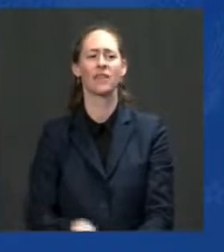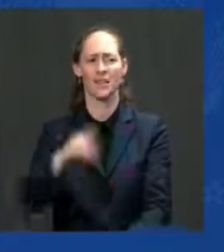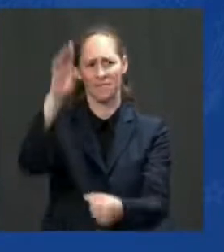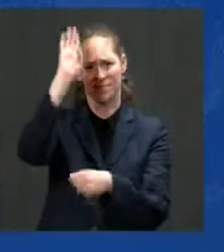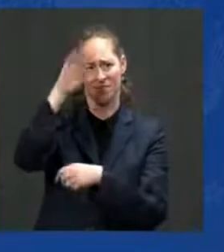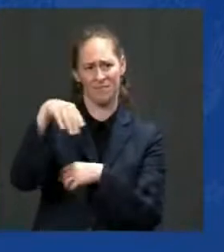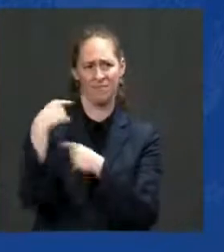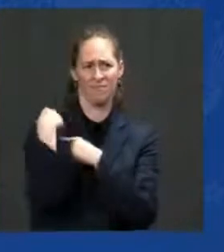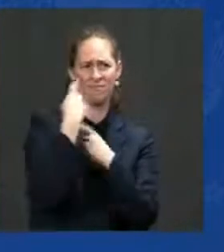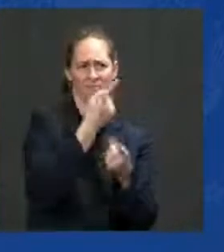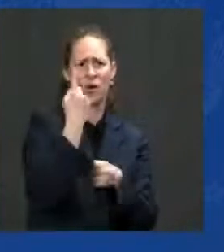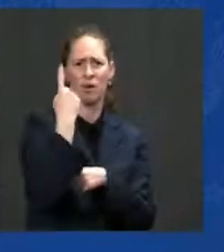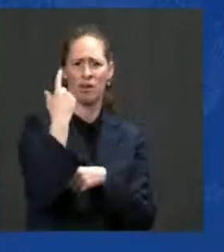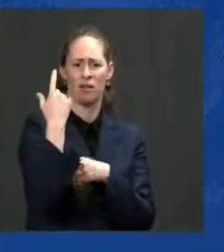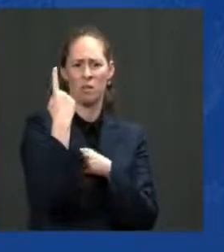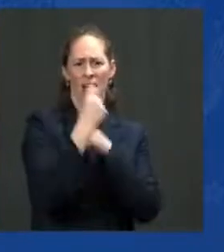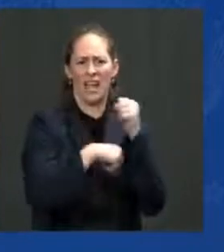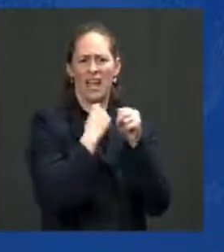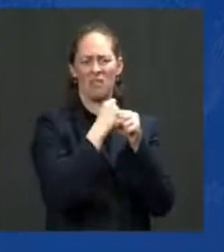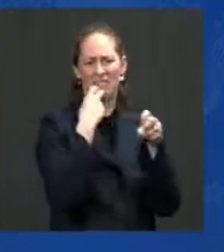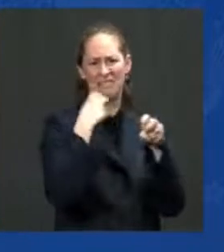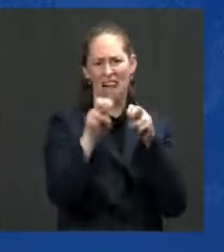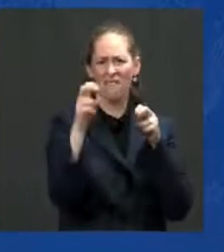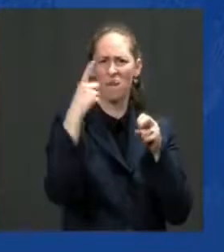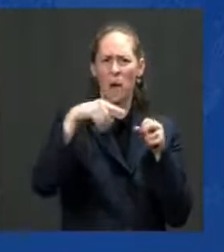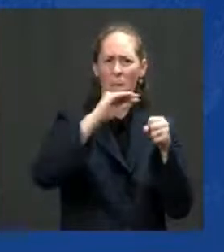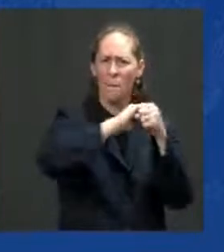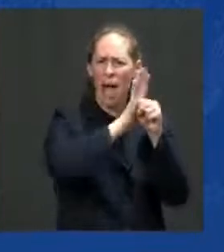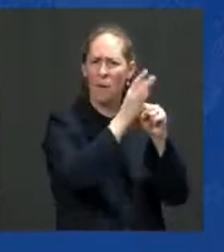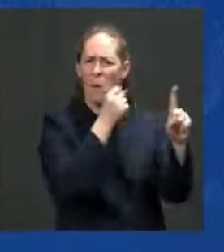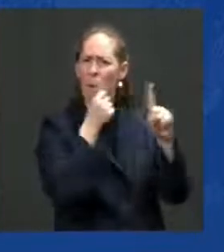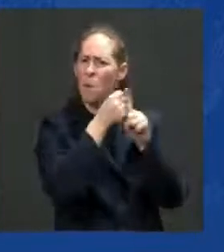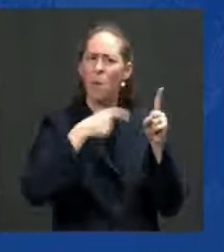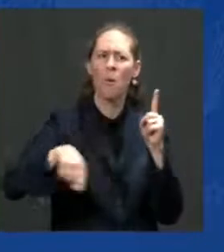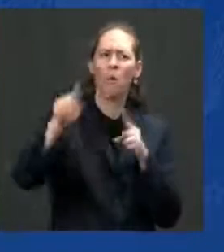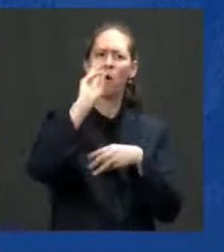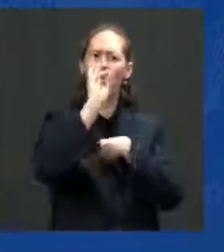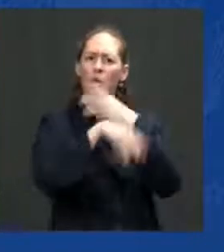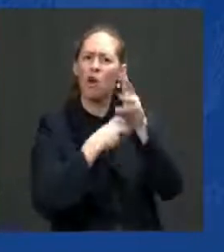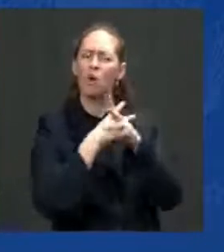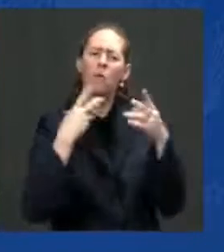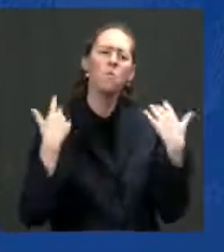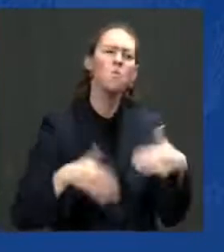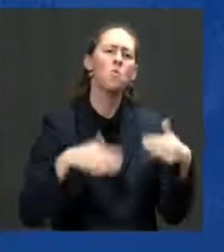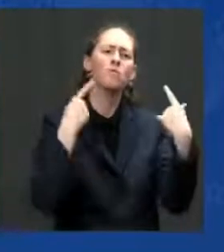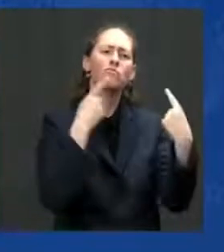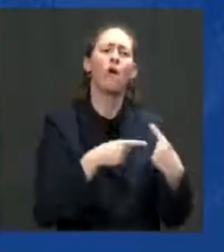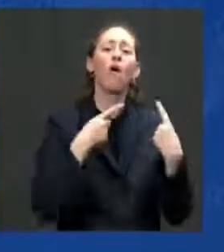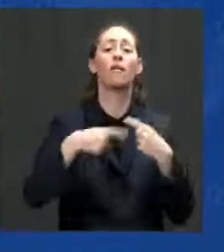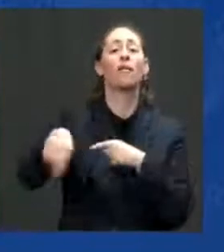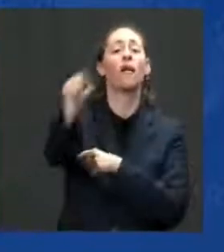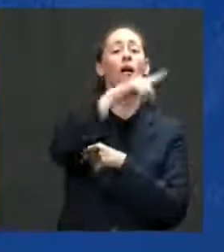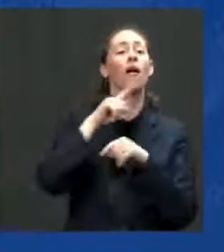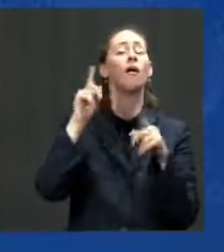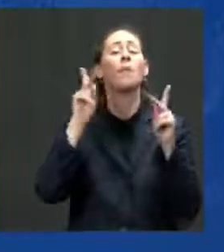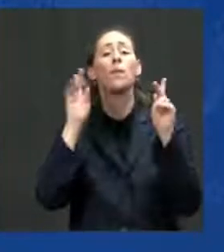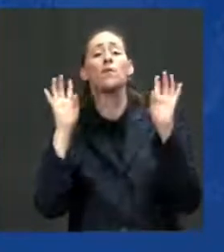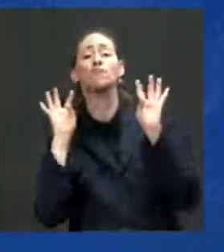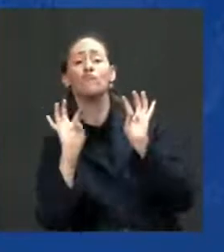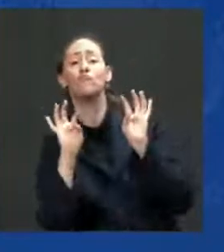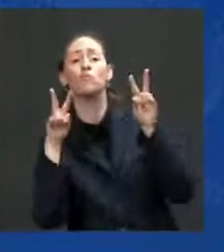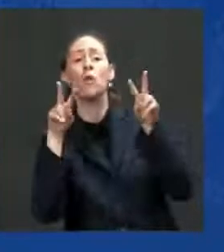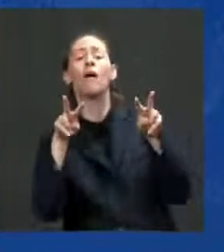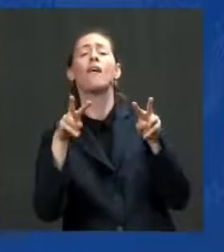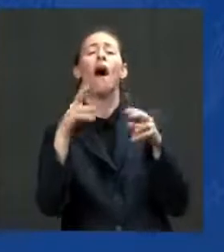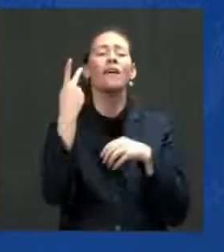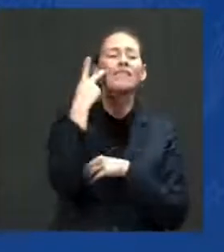nation. In the middle of a long, dark winter, every Sunday, people were able to sit down and watch you play. You created memories that